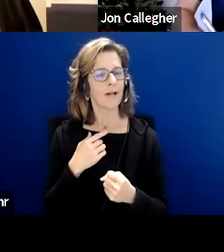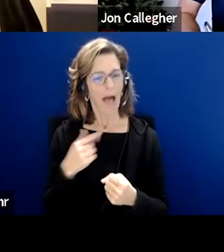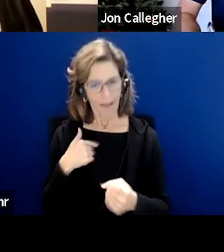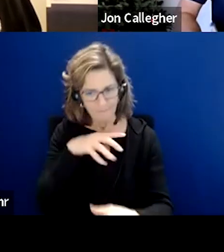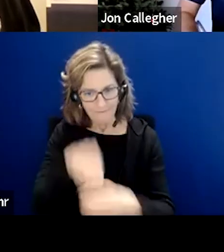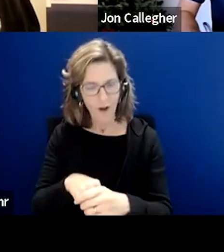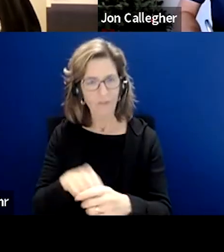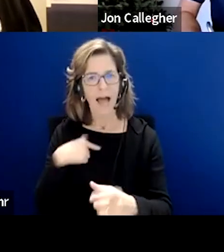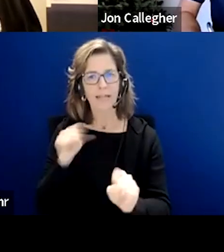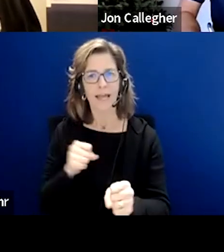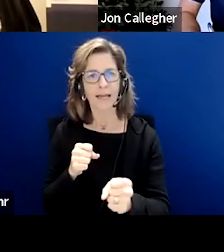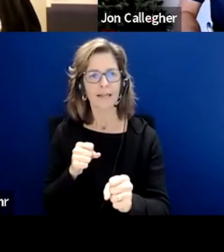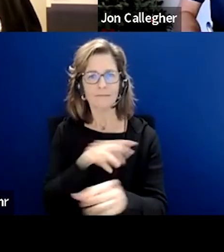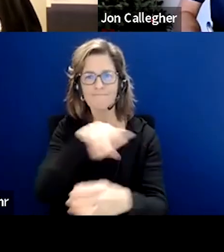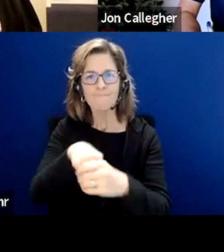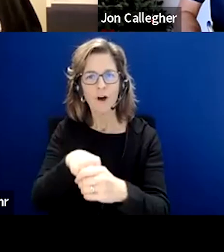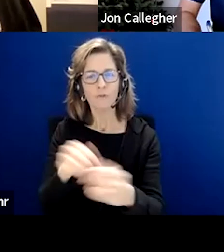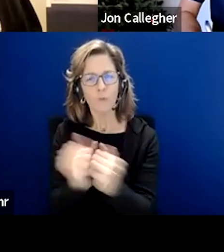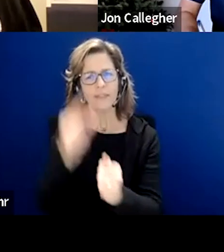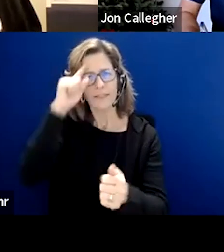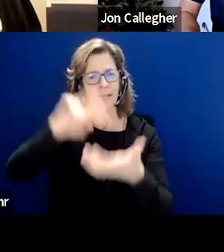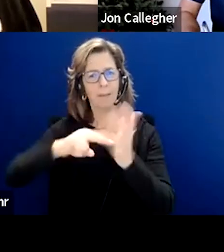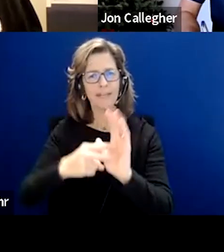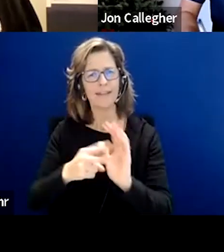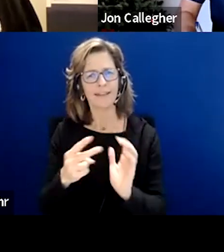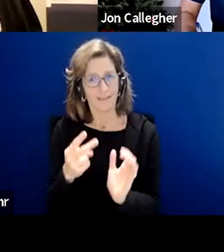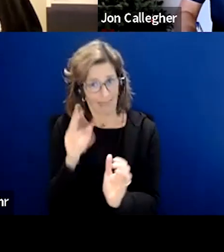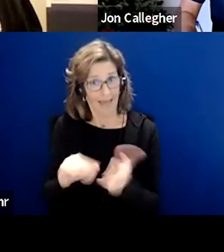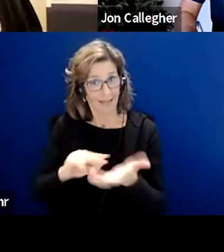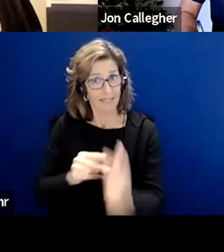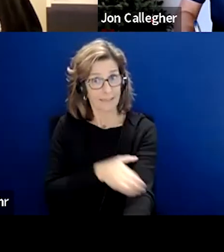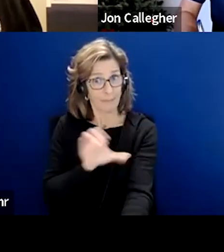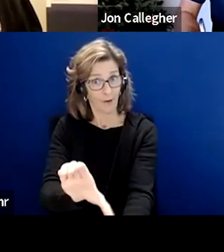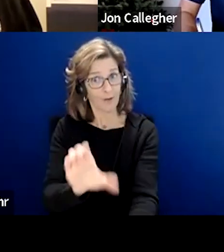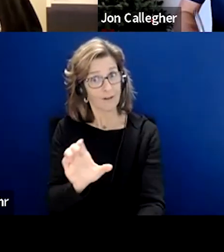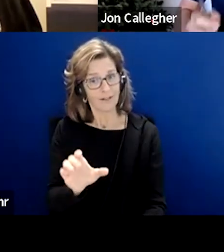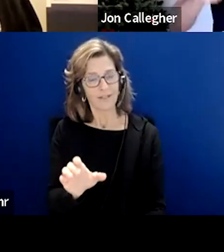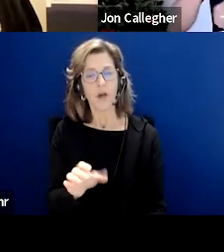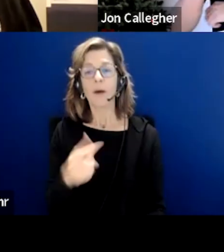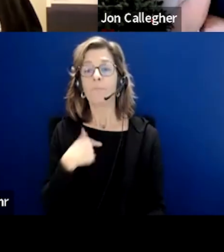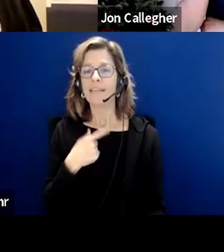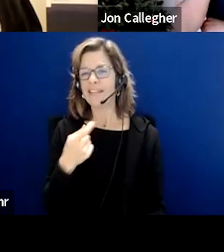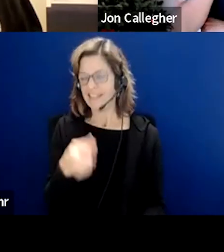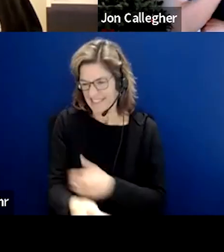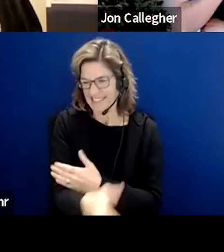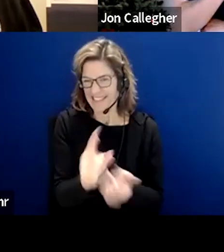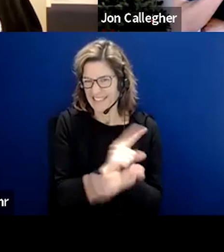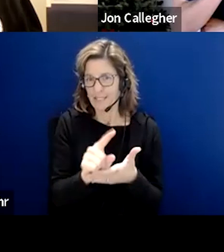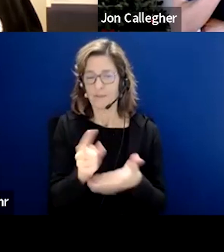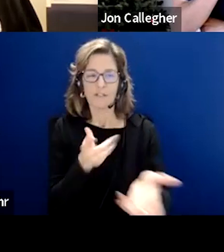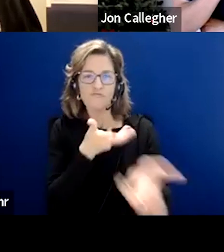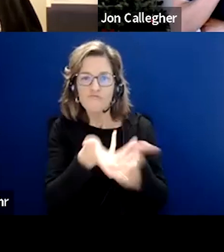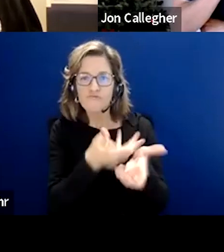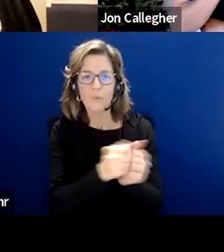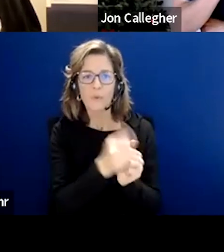meaningfully? I was on a mentorship call with somebody earlier this week who is currently jobless, and their particular